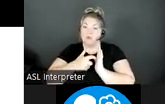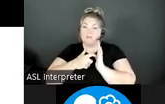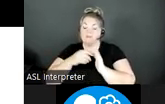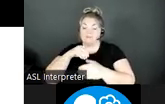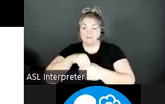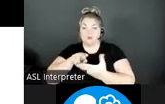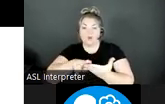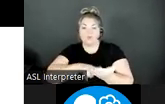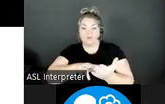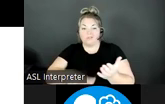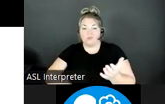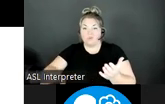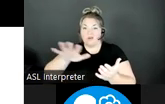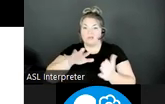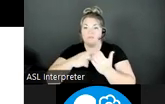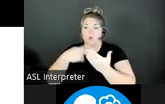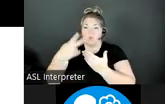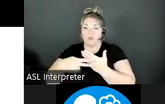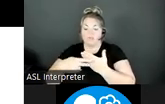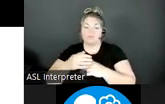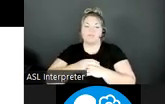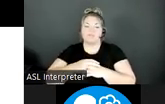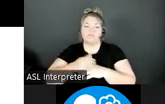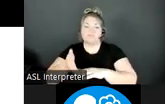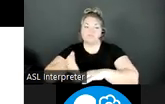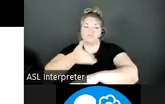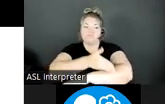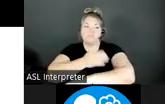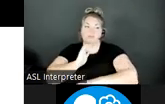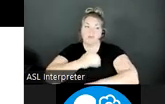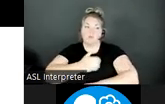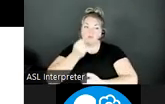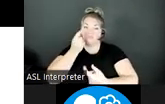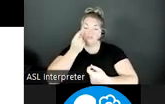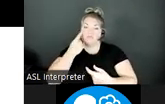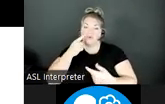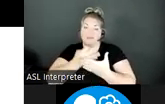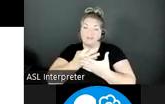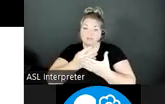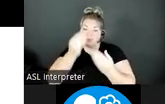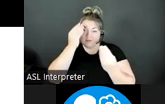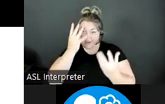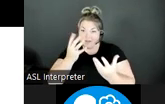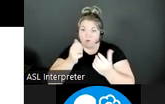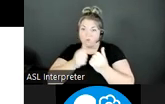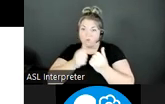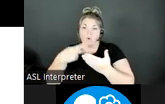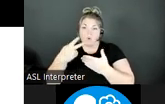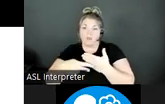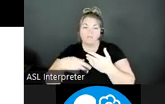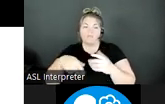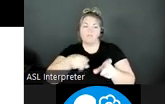contracts across programs, improving our understanding of financial data across programs, and